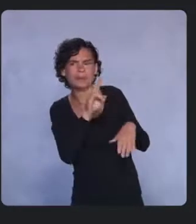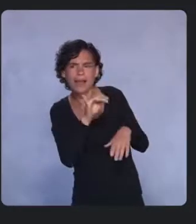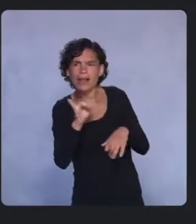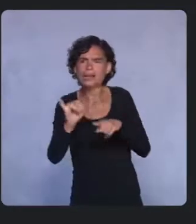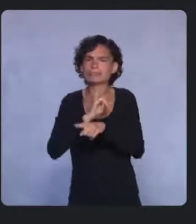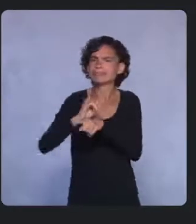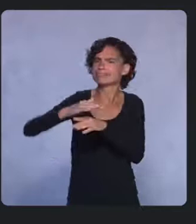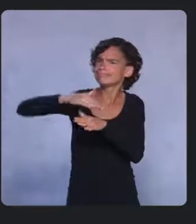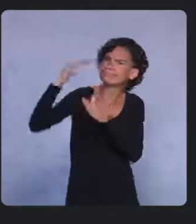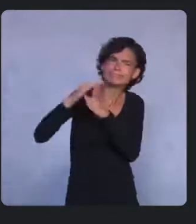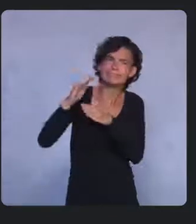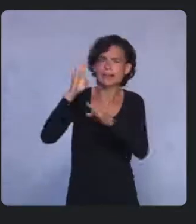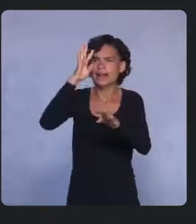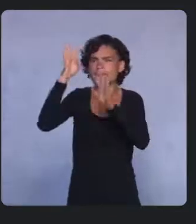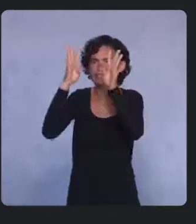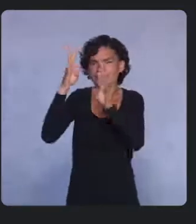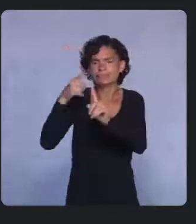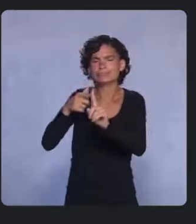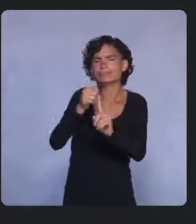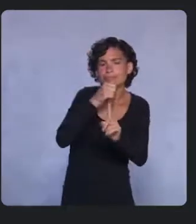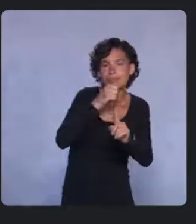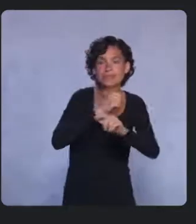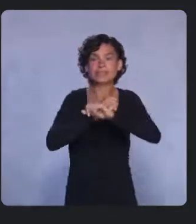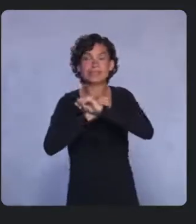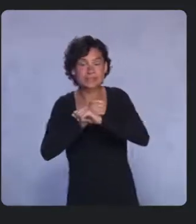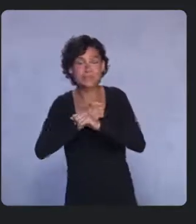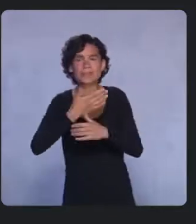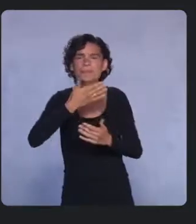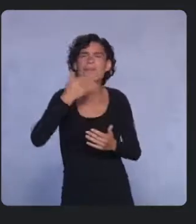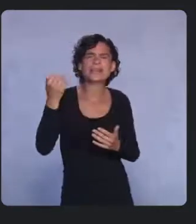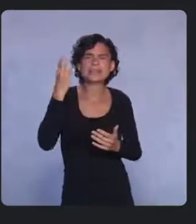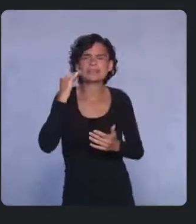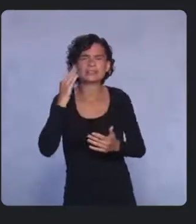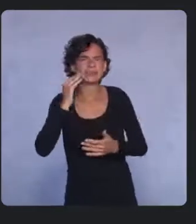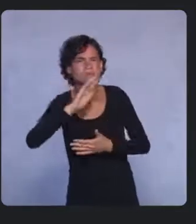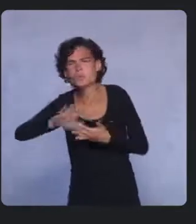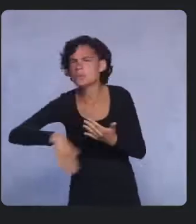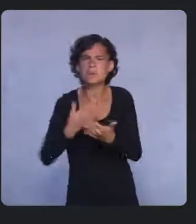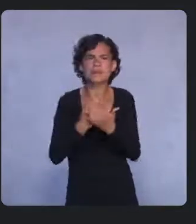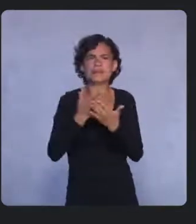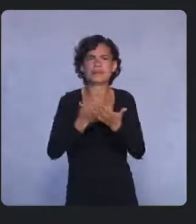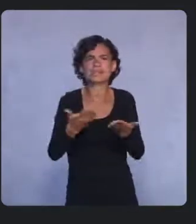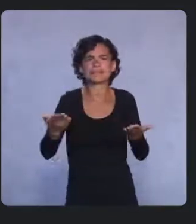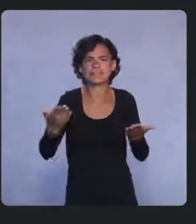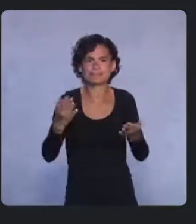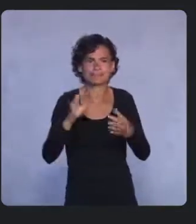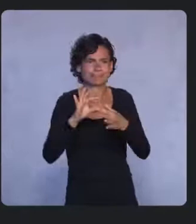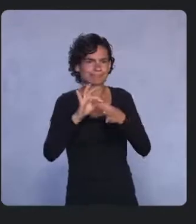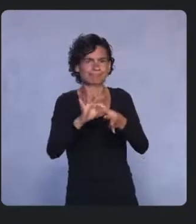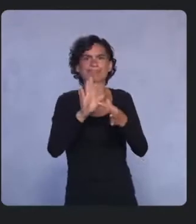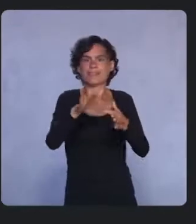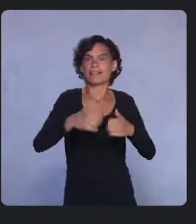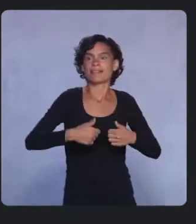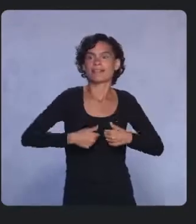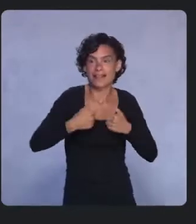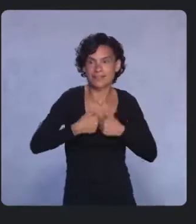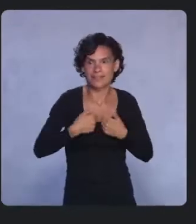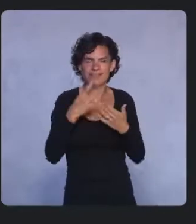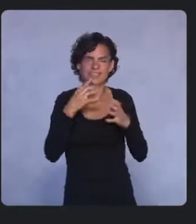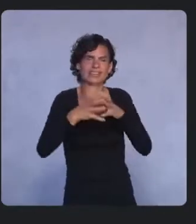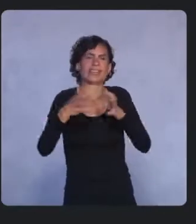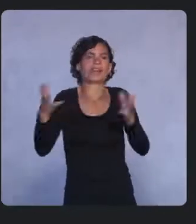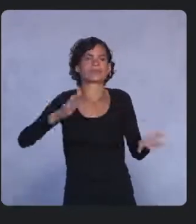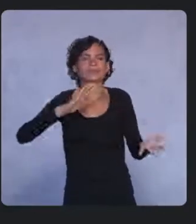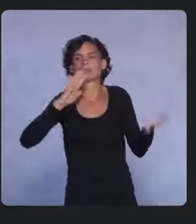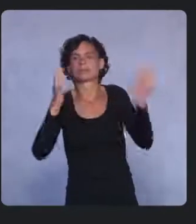privacy and security, and better experiences across all the devices in your life. There's so much transformative technology coming to